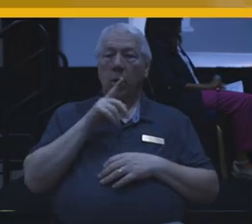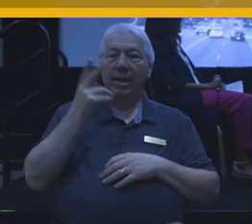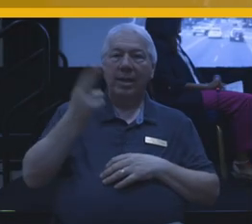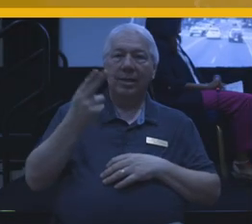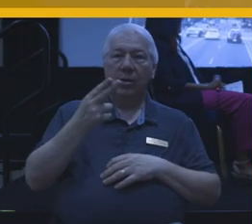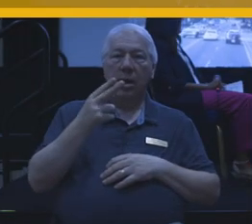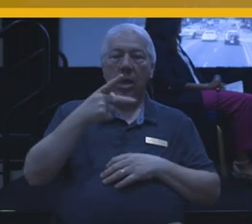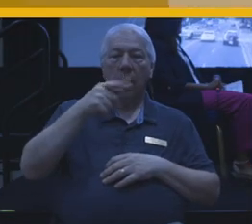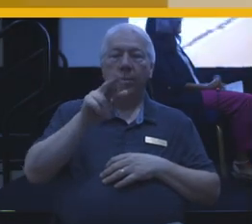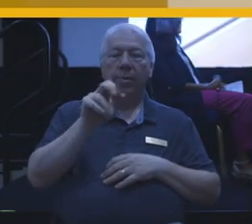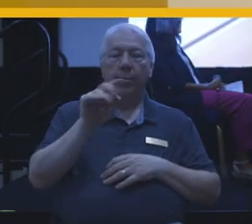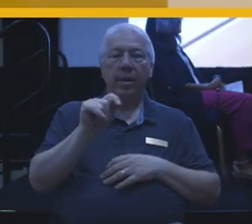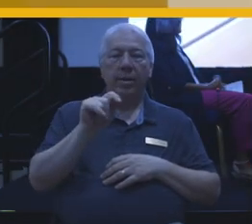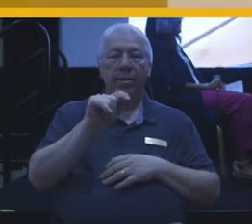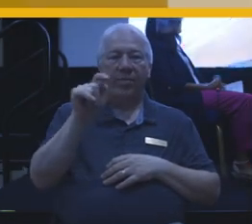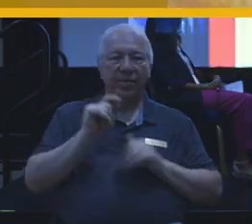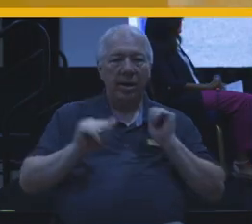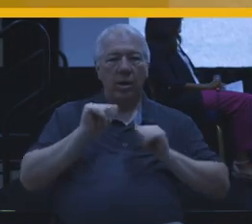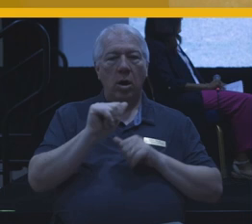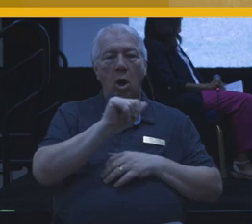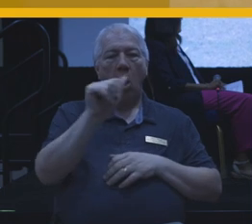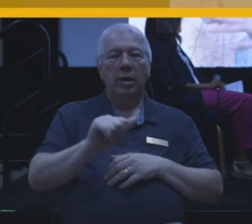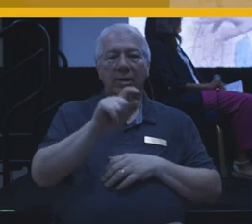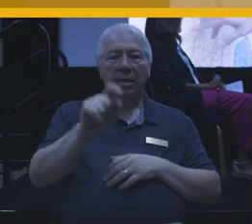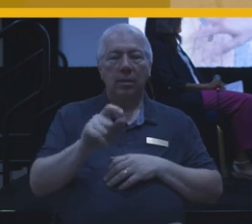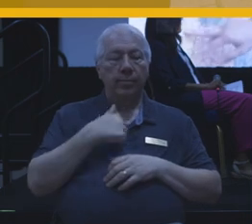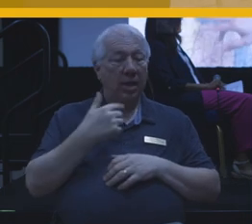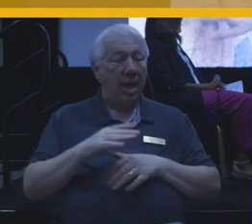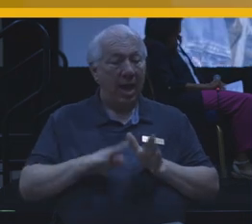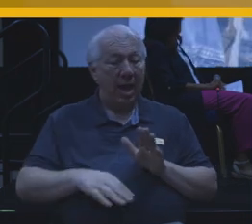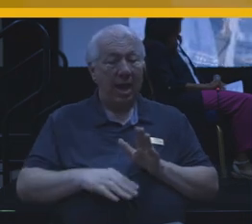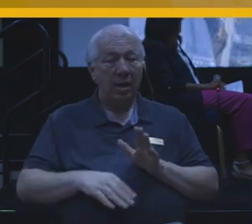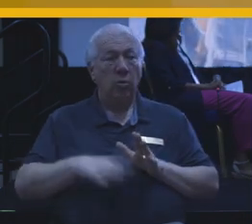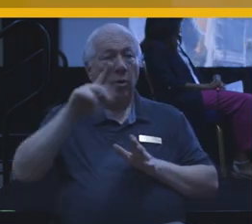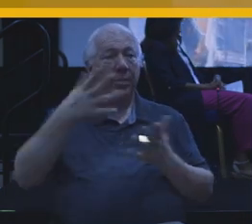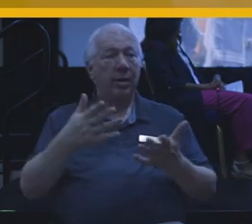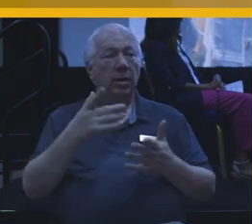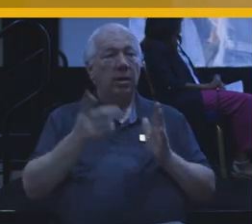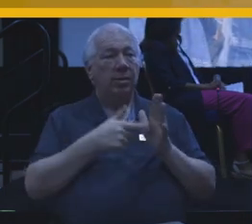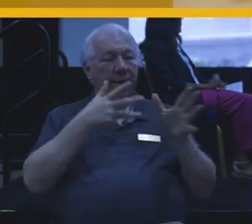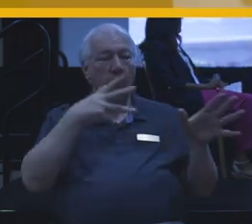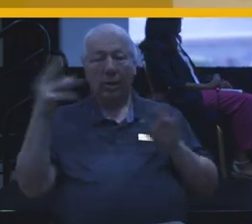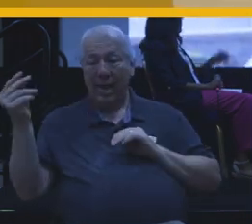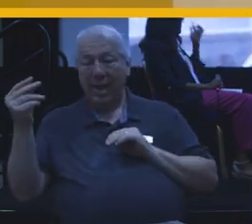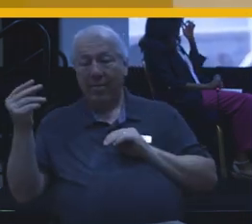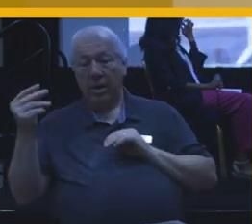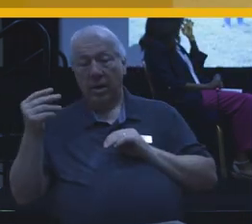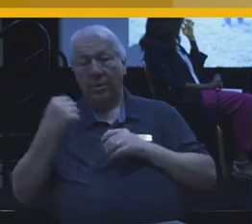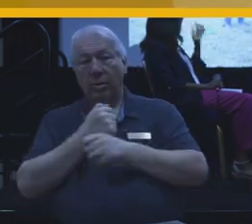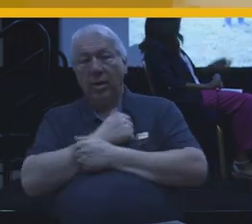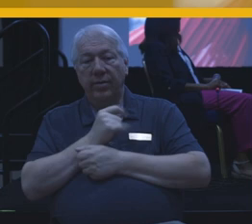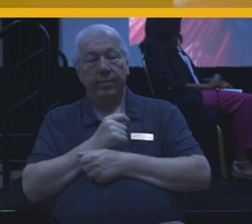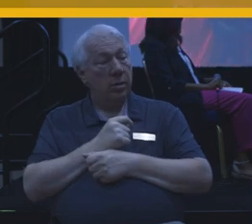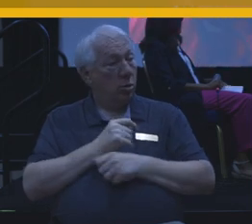historic Paramount Theater in Austin, Texas. I grew up out here. Sometimes you'd have to leave it to love it. So this lovely blue house